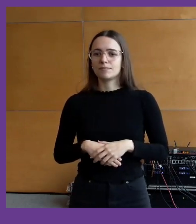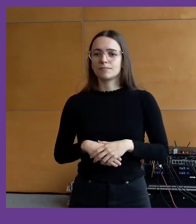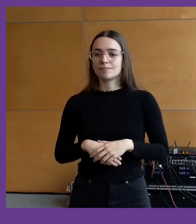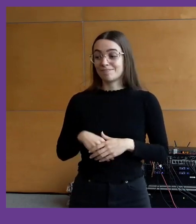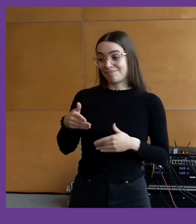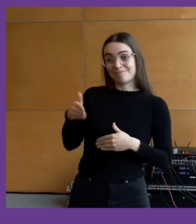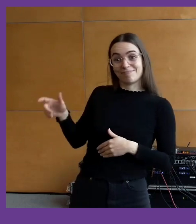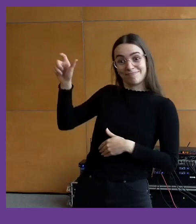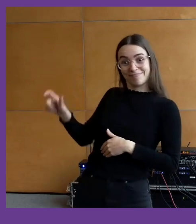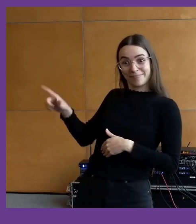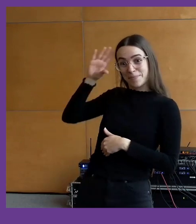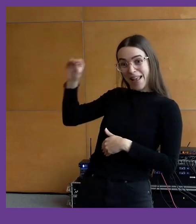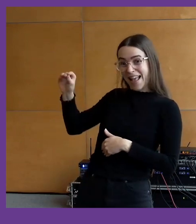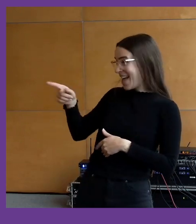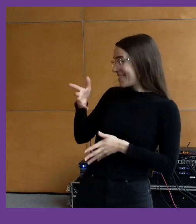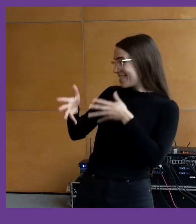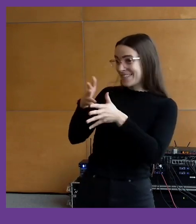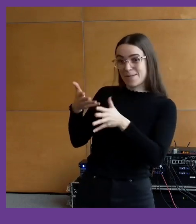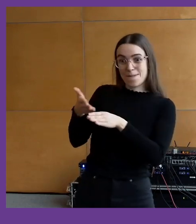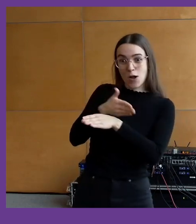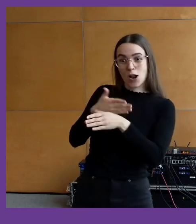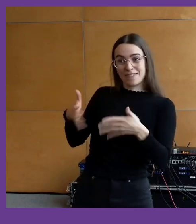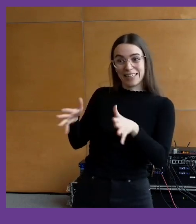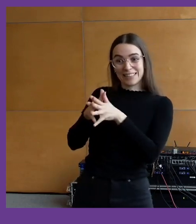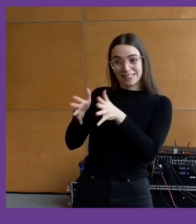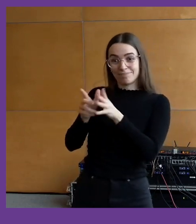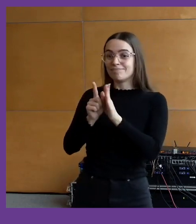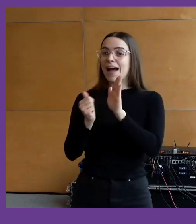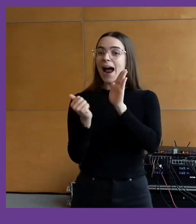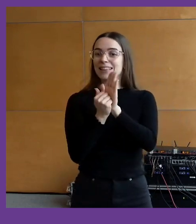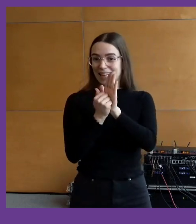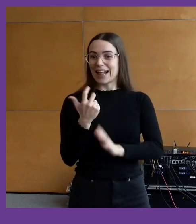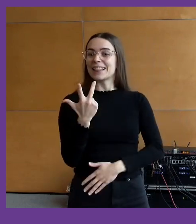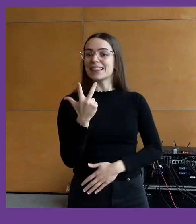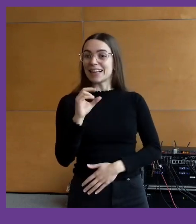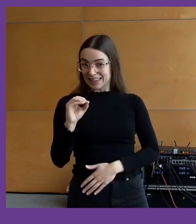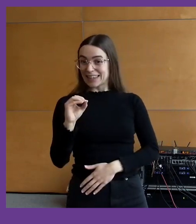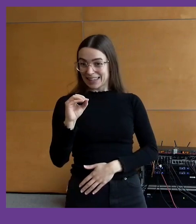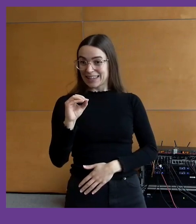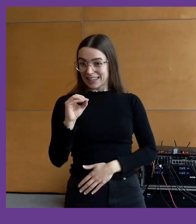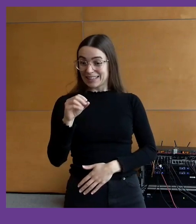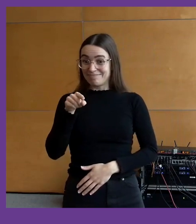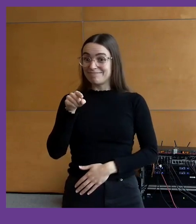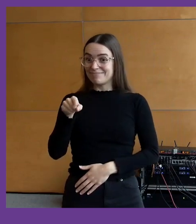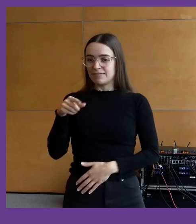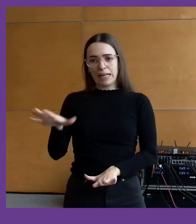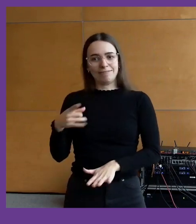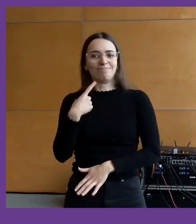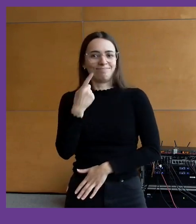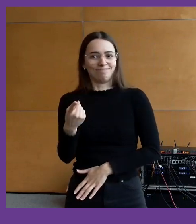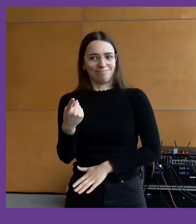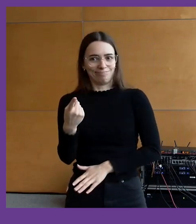a specific reference to the recognition by state parties to